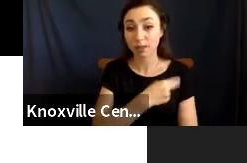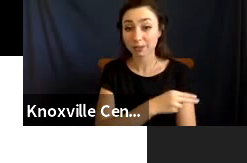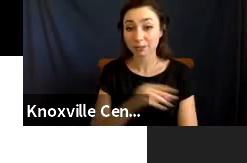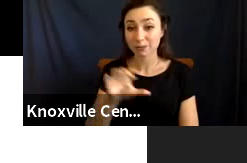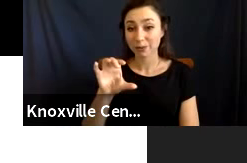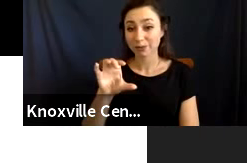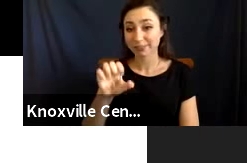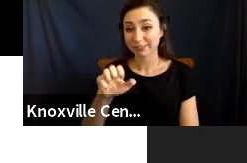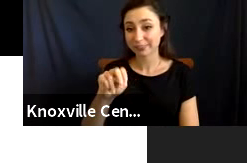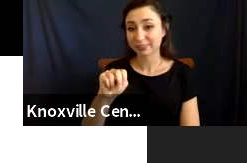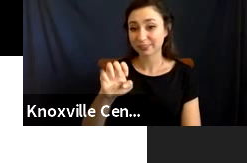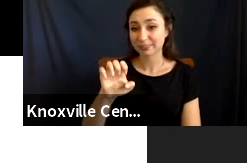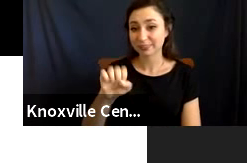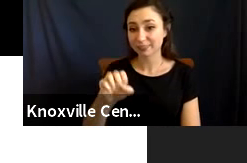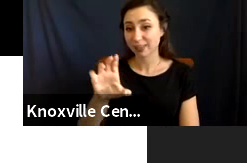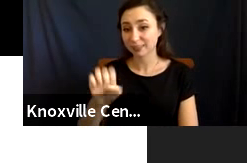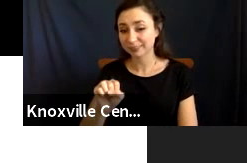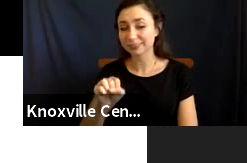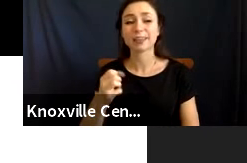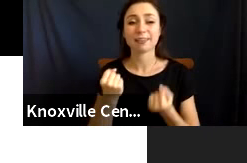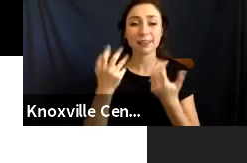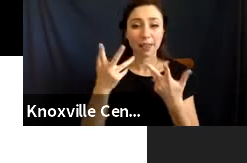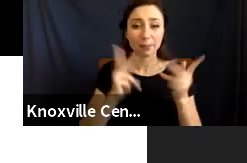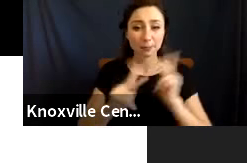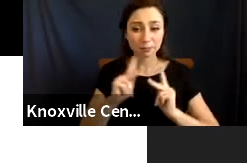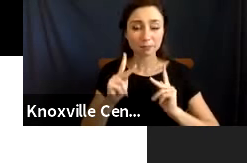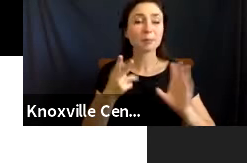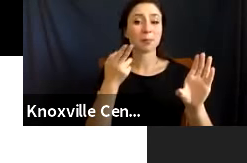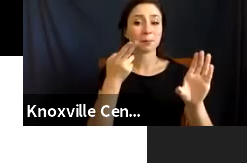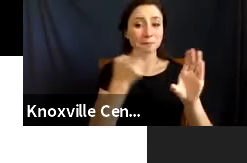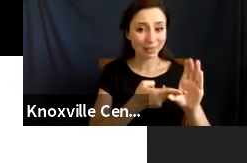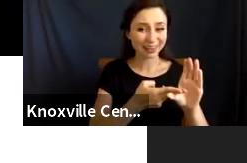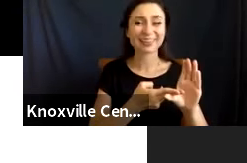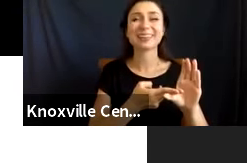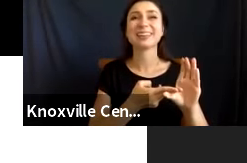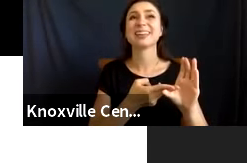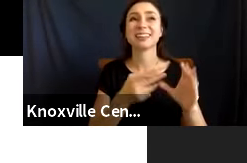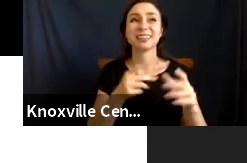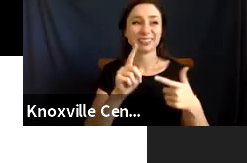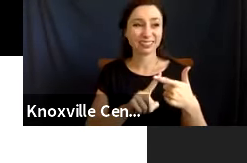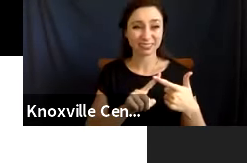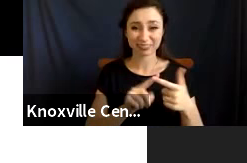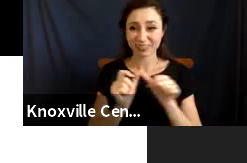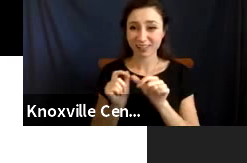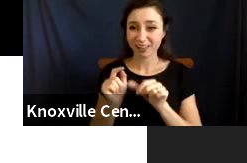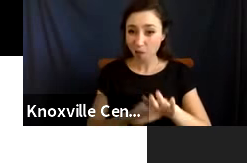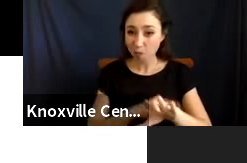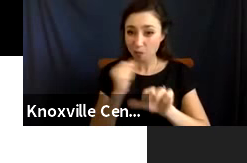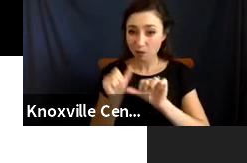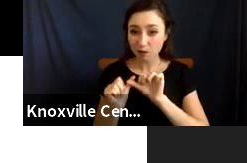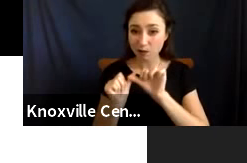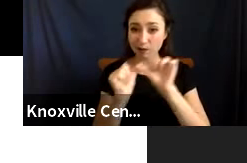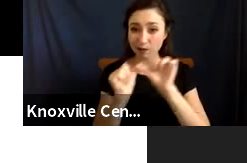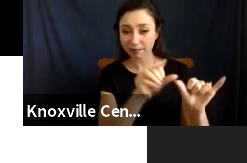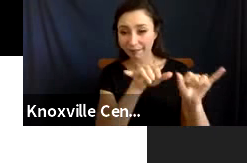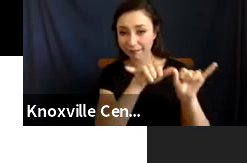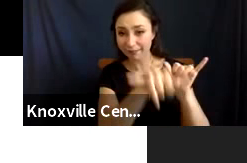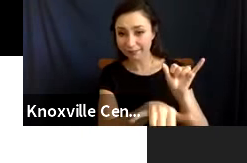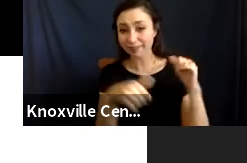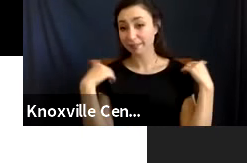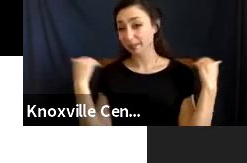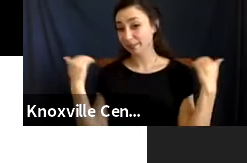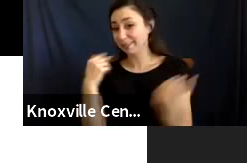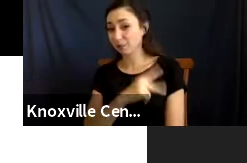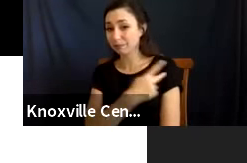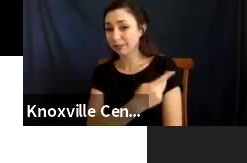play into that. That's how many are admitted, how long they stay, with younger patients potentially not staying